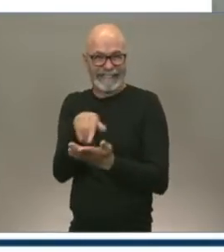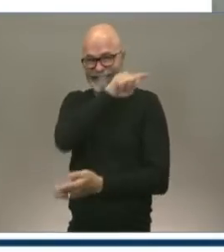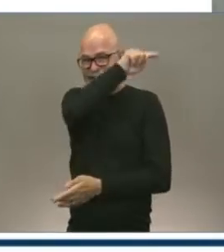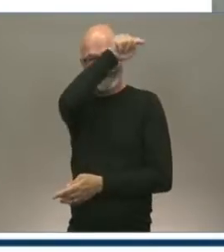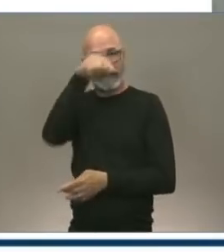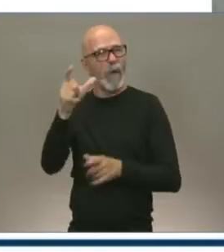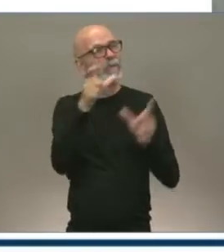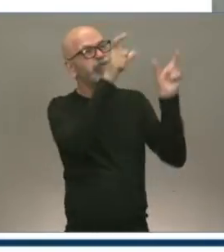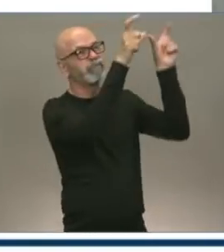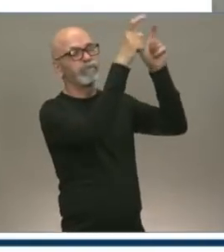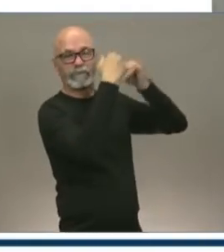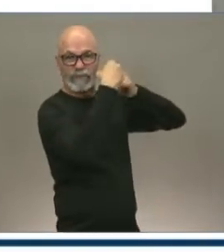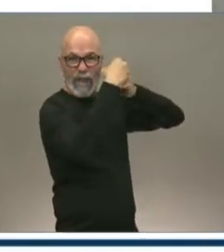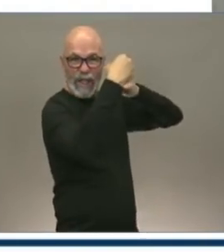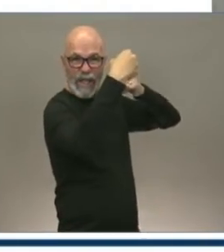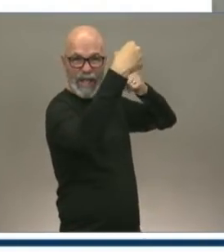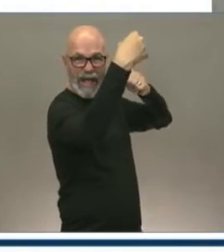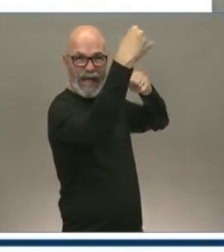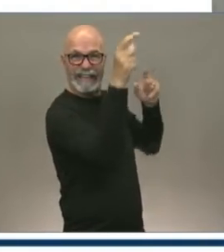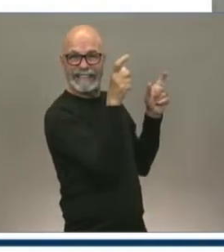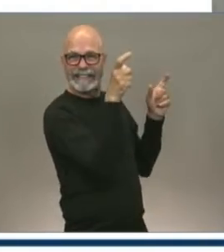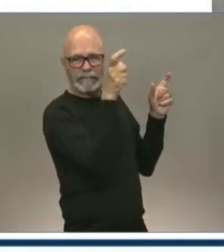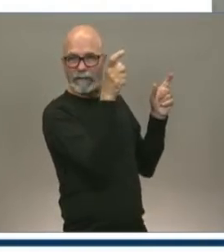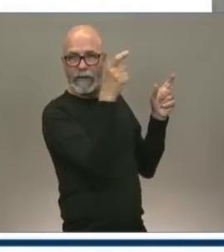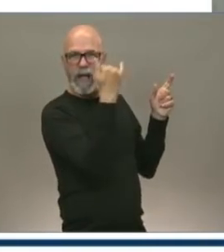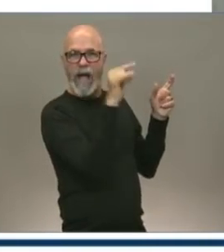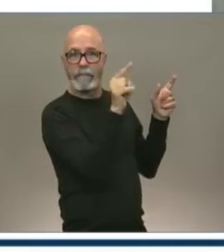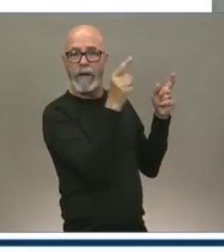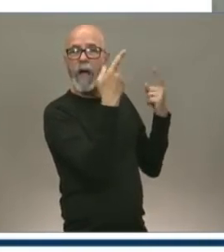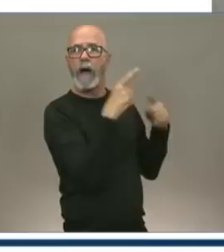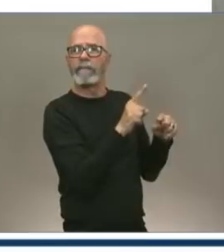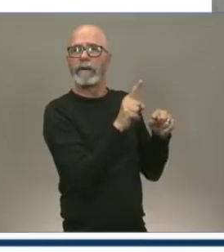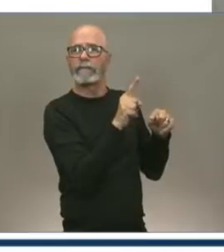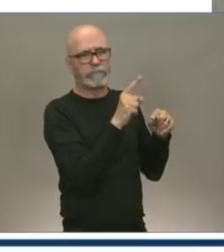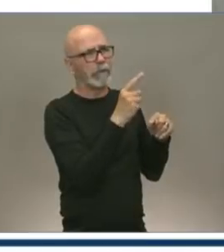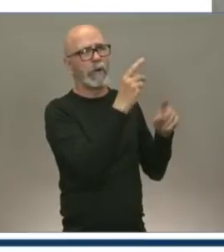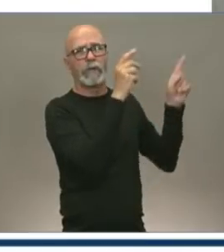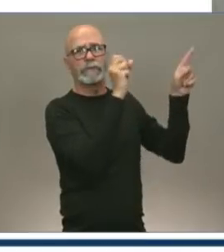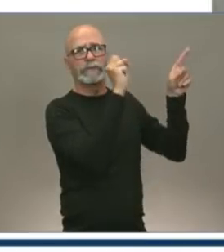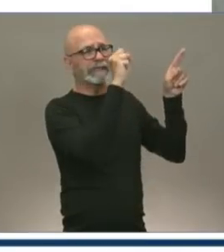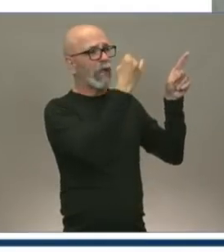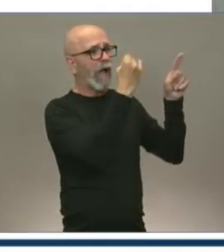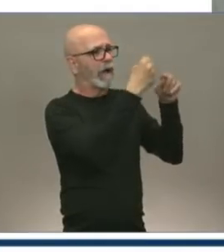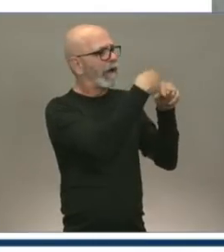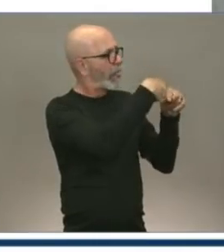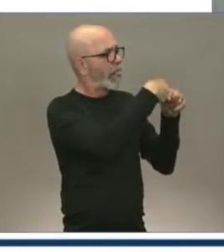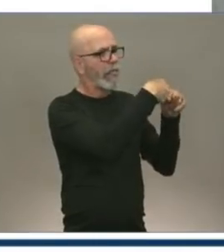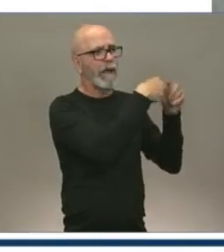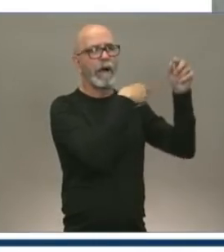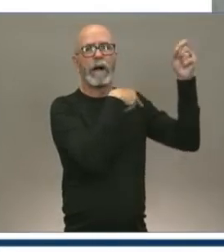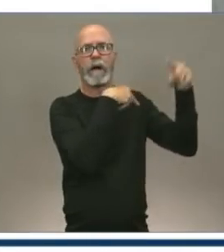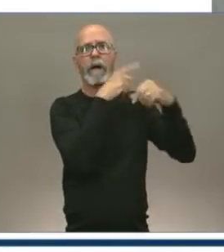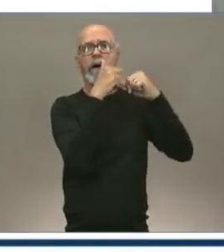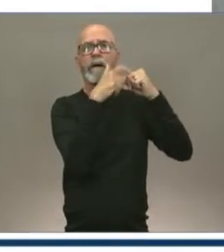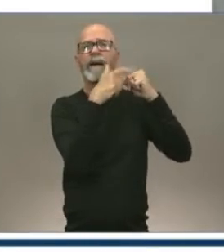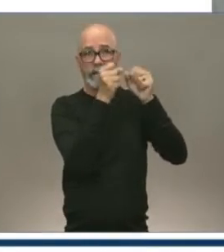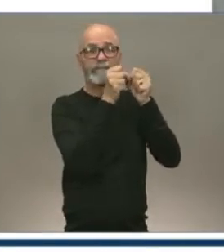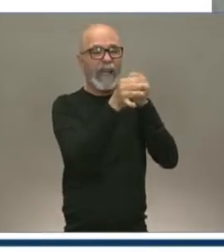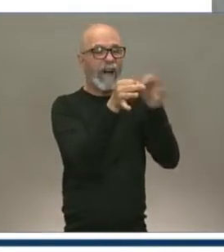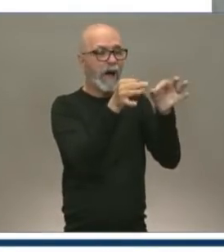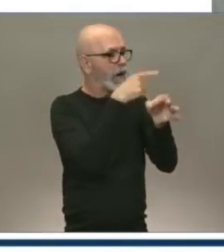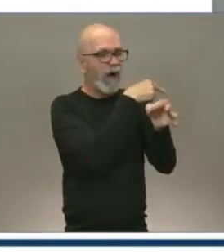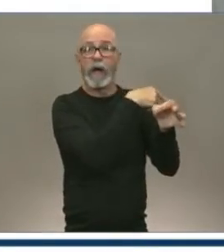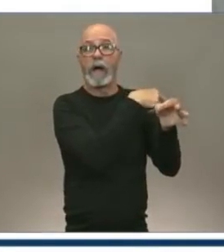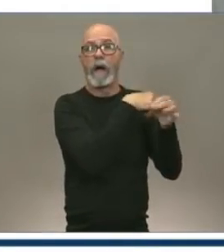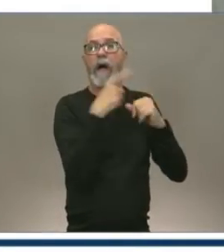up until we heard on the weekend that we had 2 cases in St. John with a variant and 3 cases in Moncton. It's